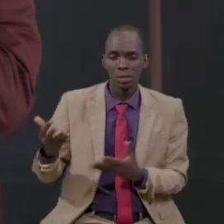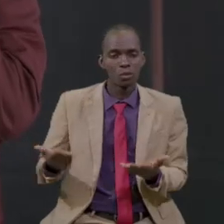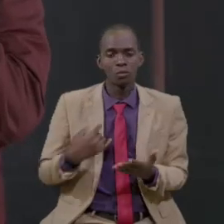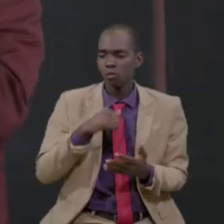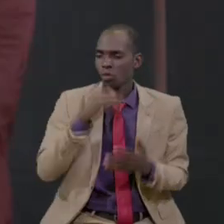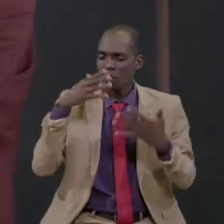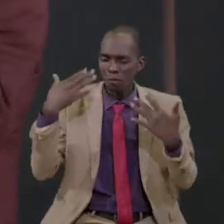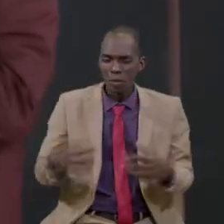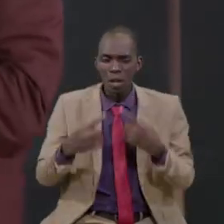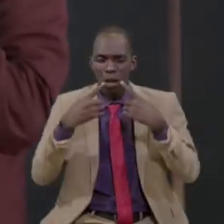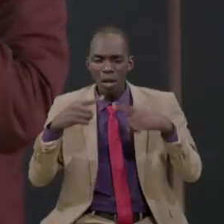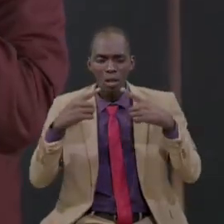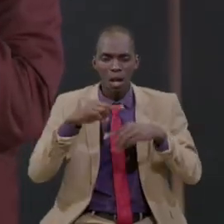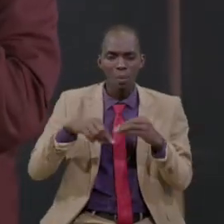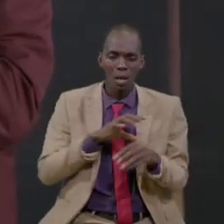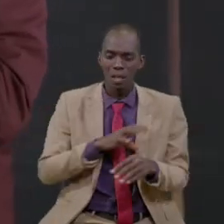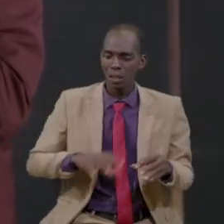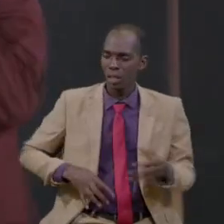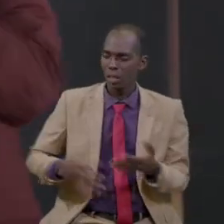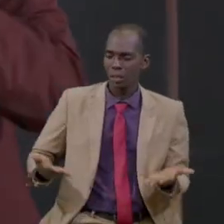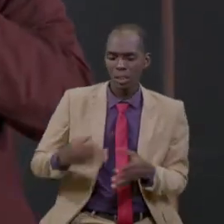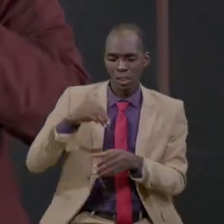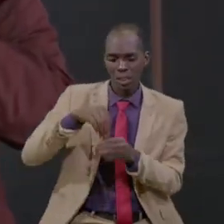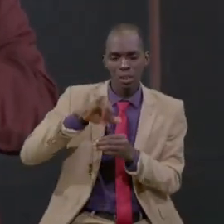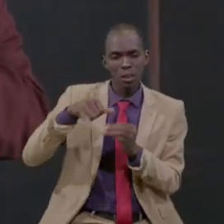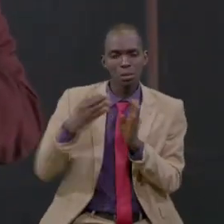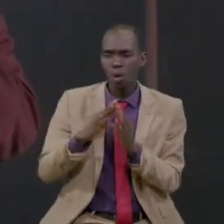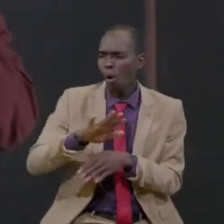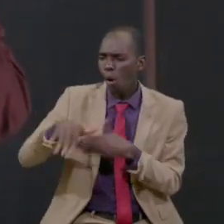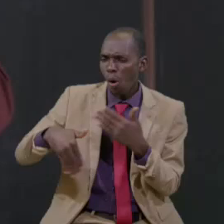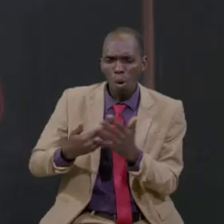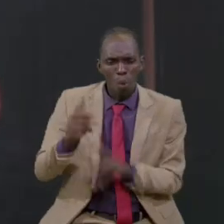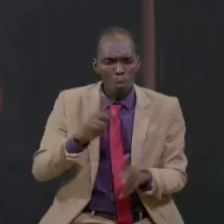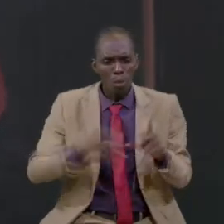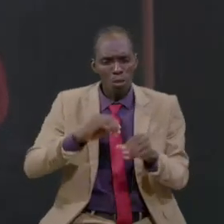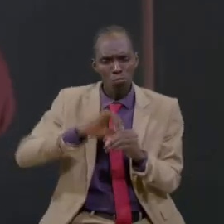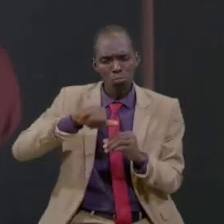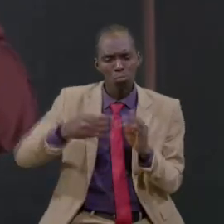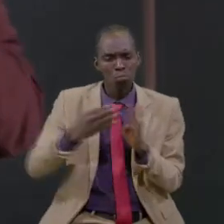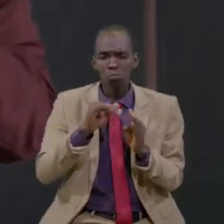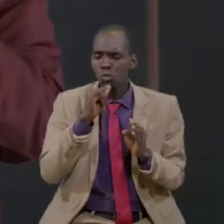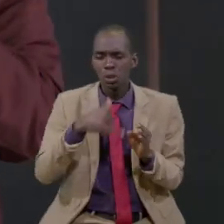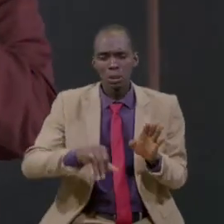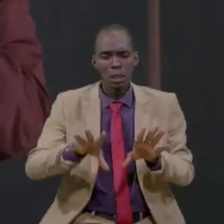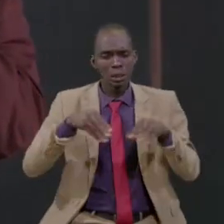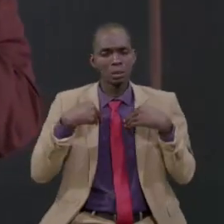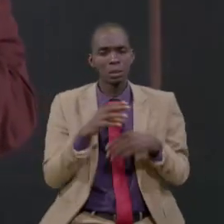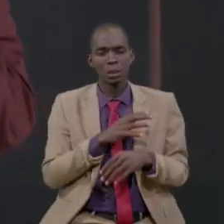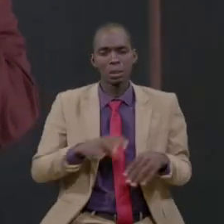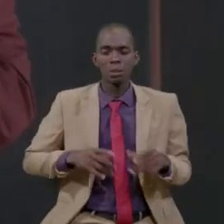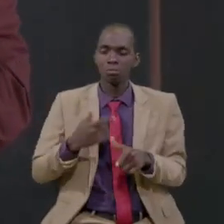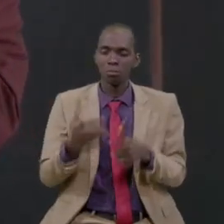in Jerusalem, and they have not all responded first in Jerusalem, and you stay there, you